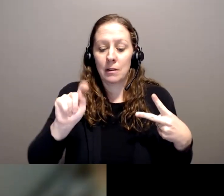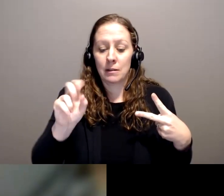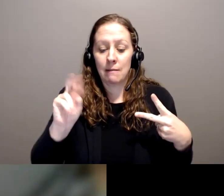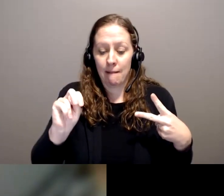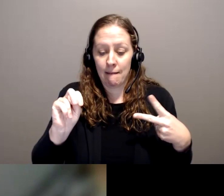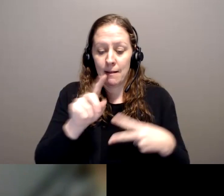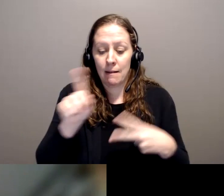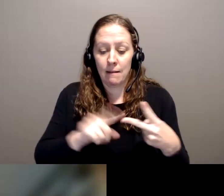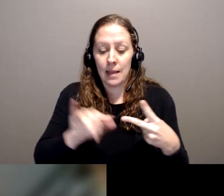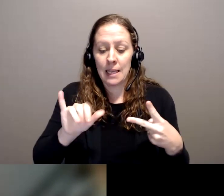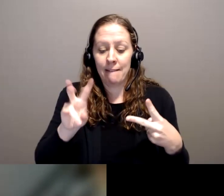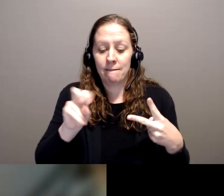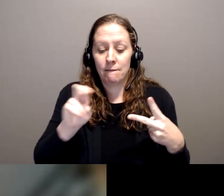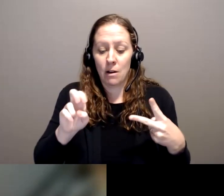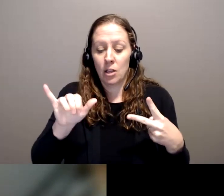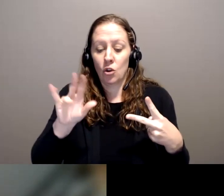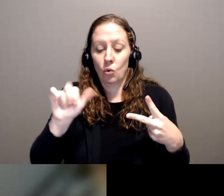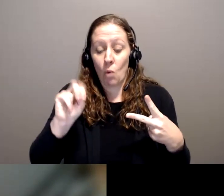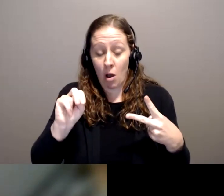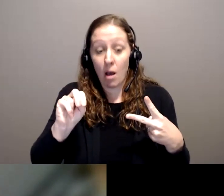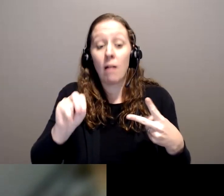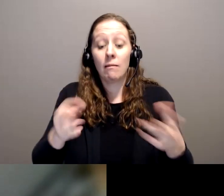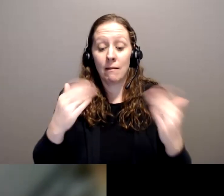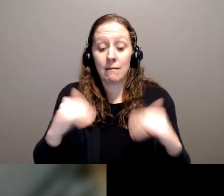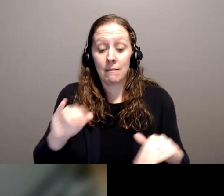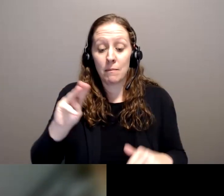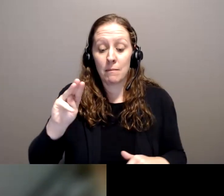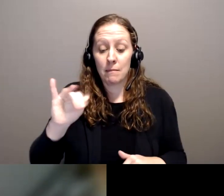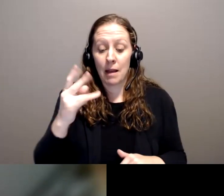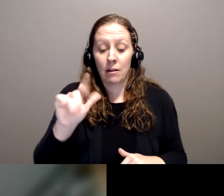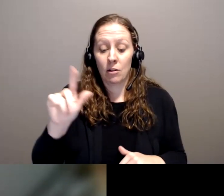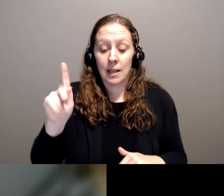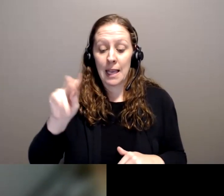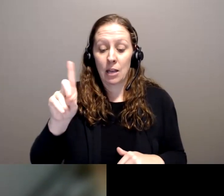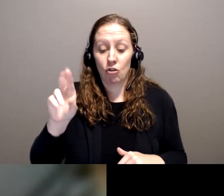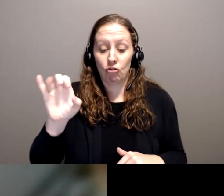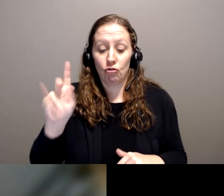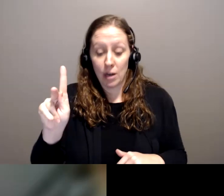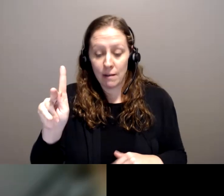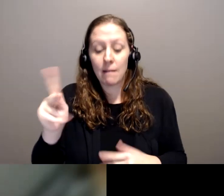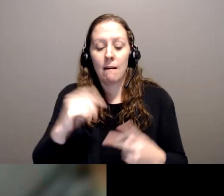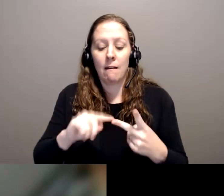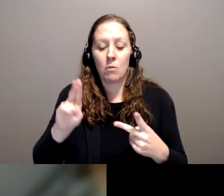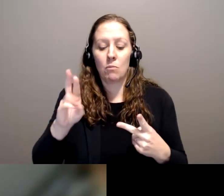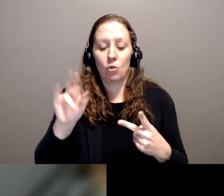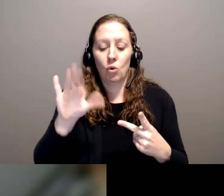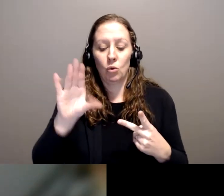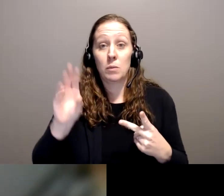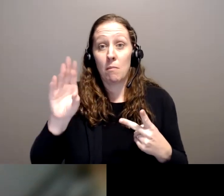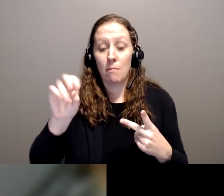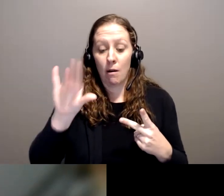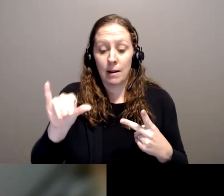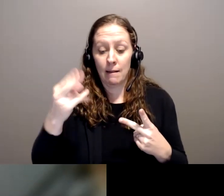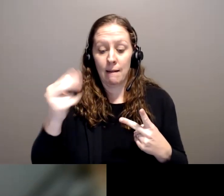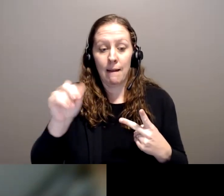Yuan, followed by Michael Kendrick and Bruce Toniadi, who I will introduce later.